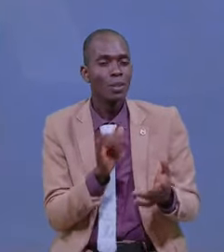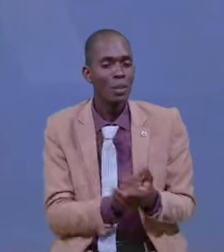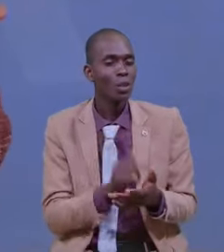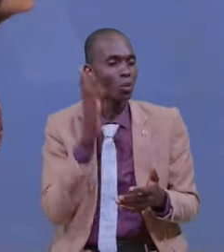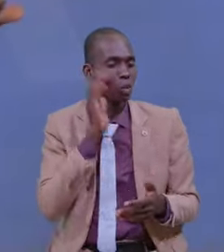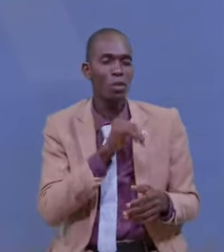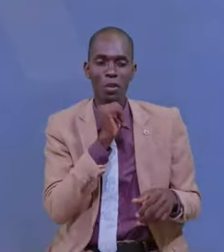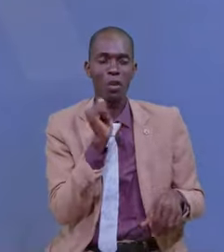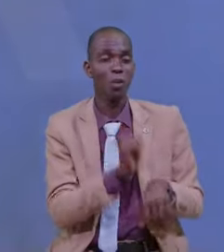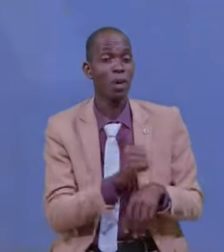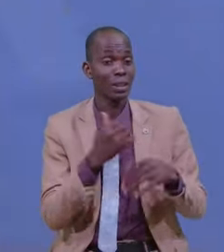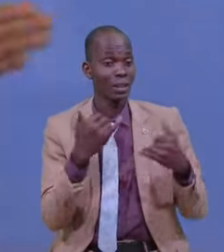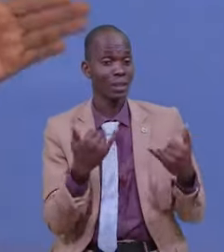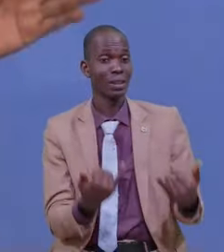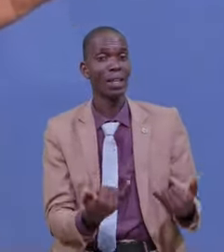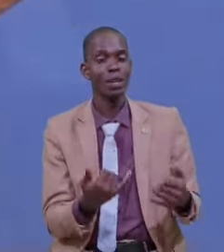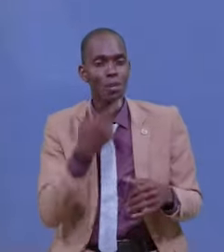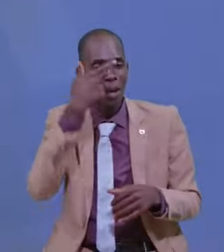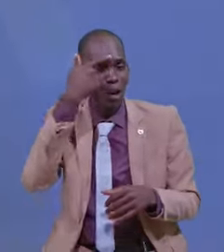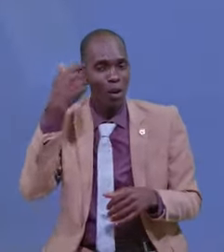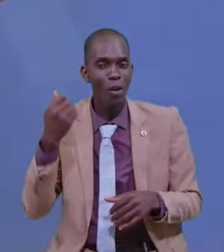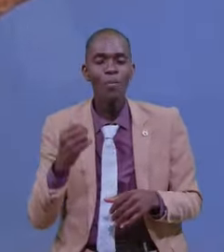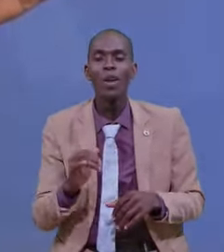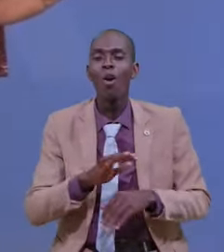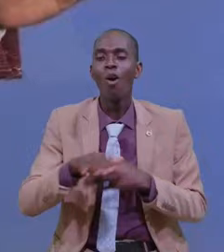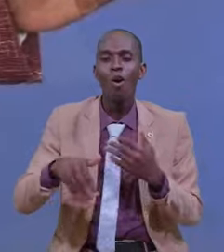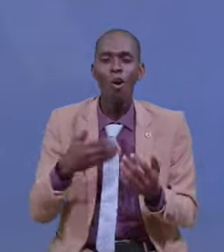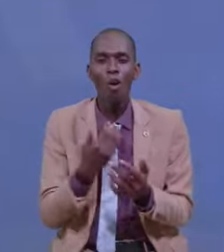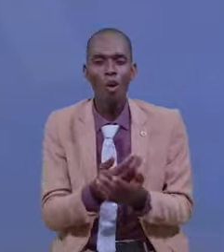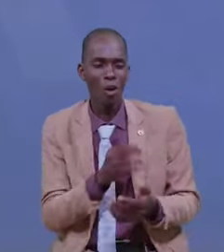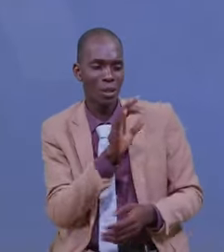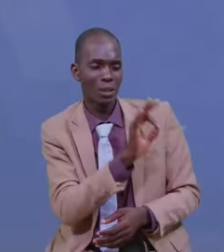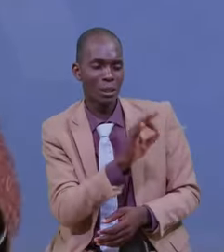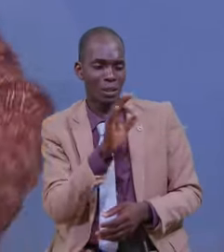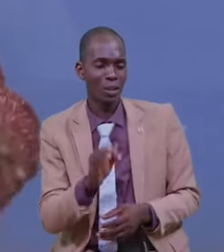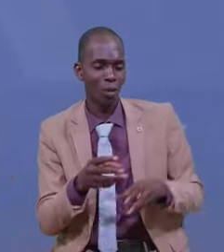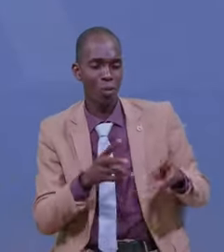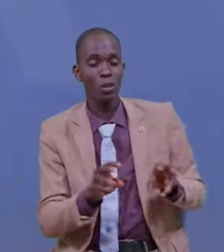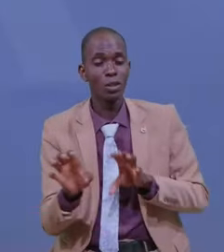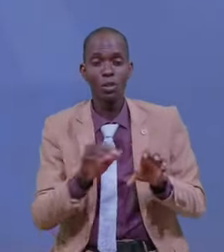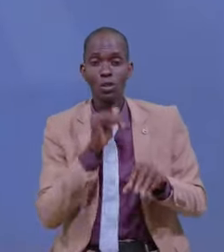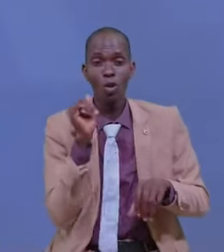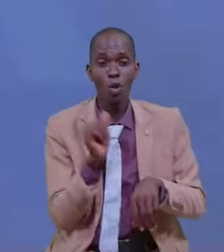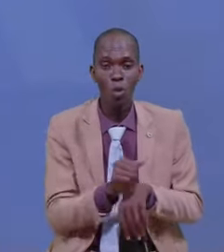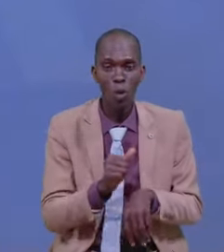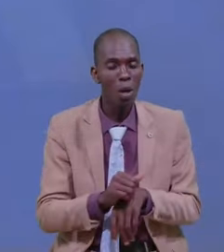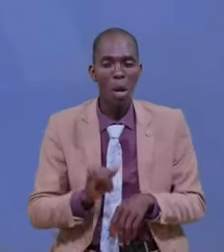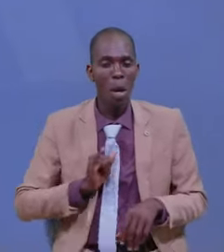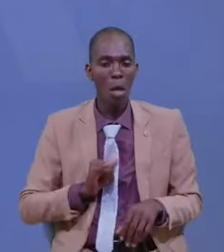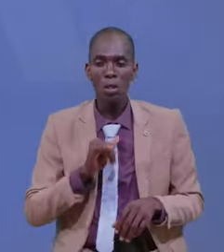that do not work. Now, because all these do not work, I didn't actually